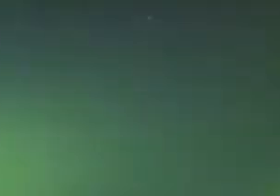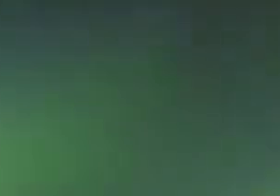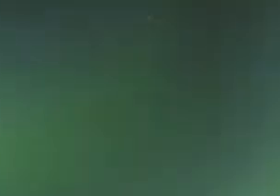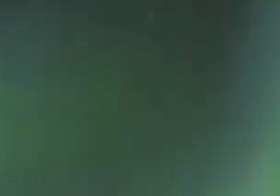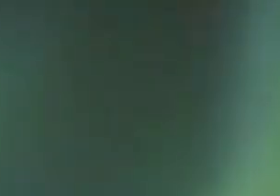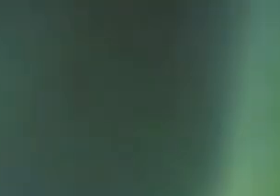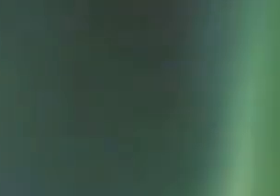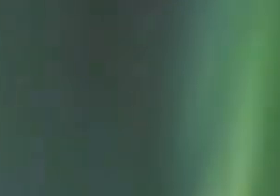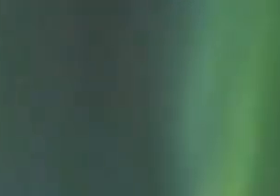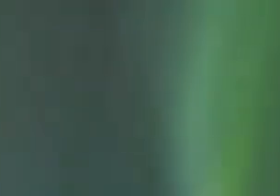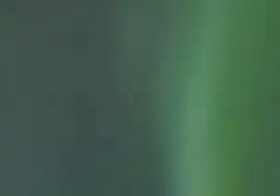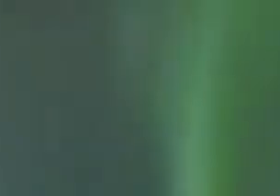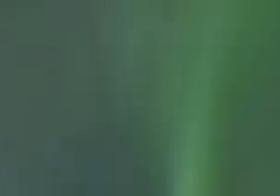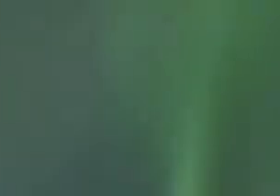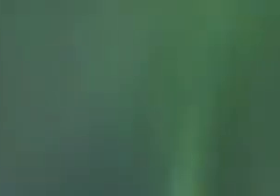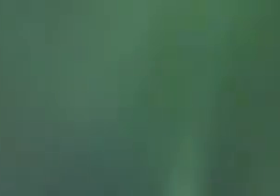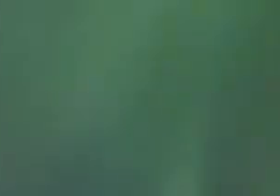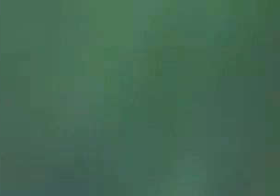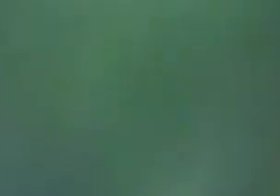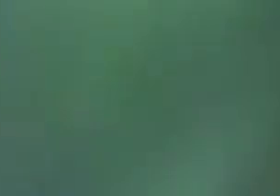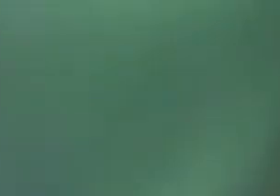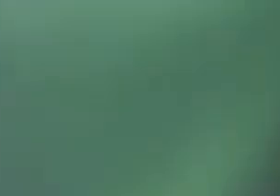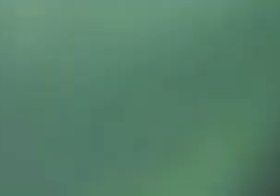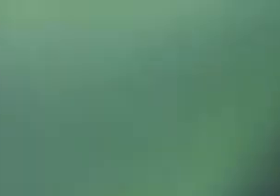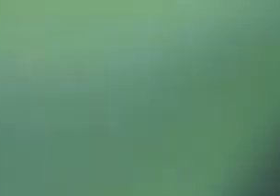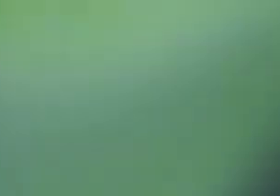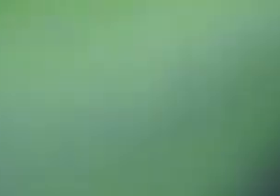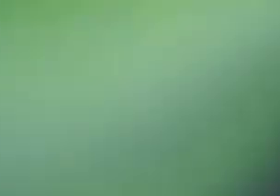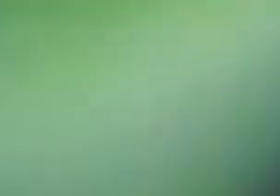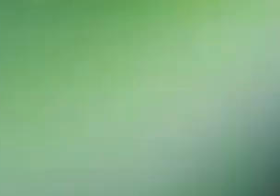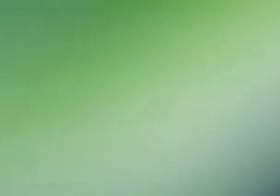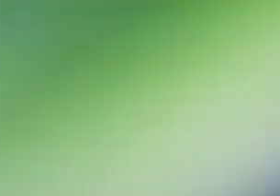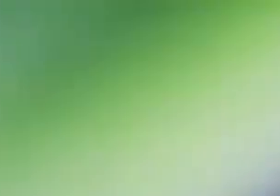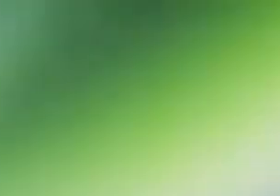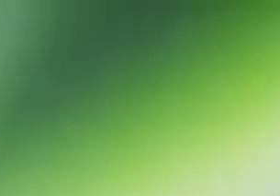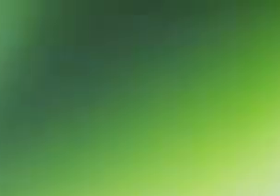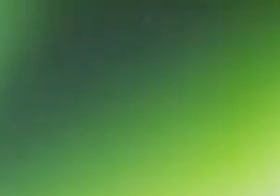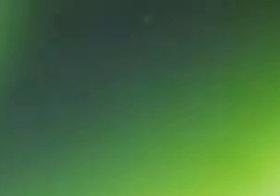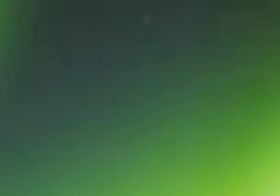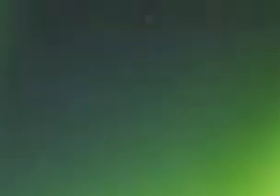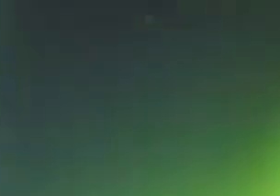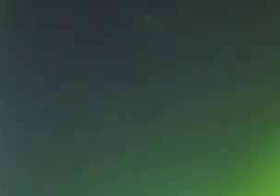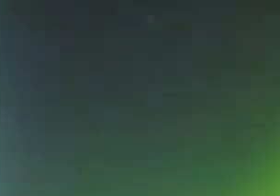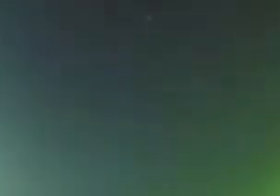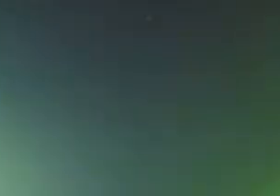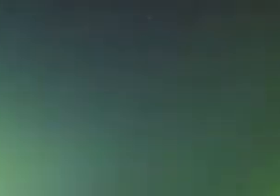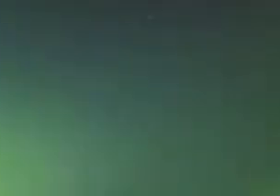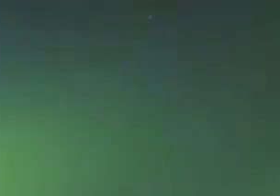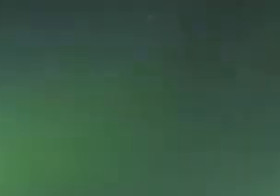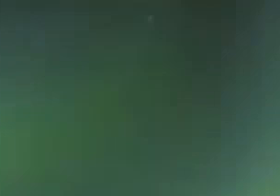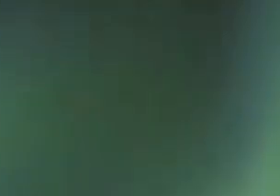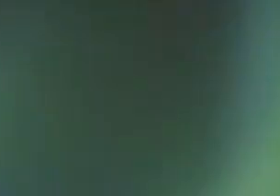Stroud because they're in an intra-district transfer. Do they remain in Hazel Stroud for next